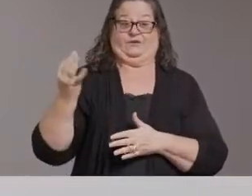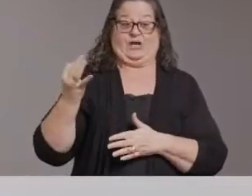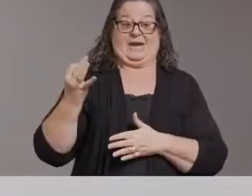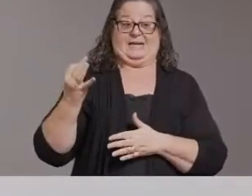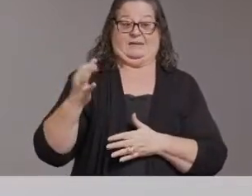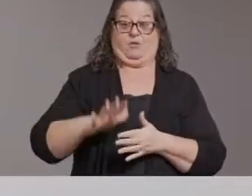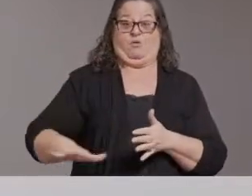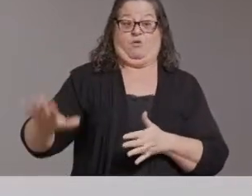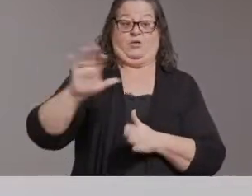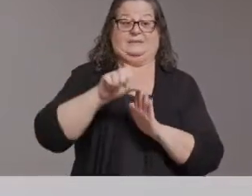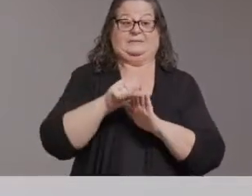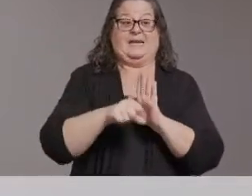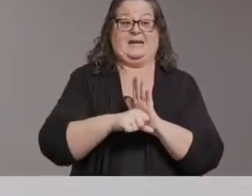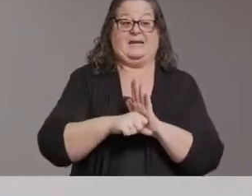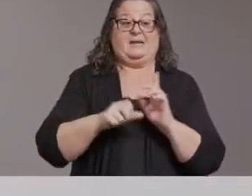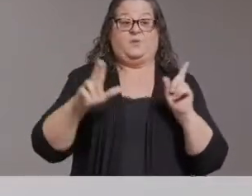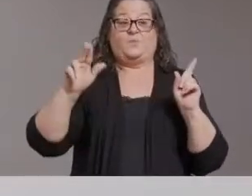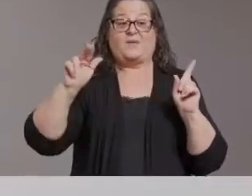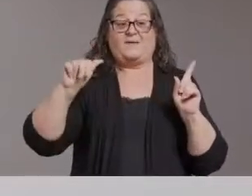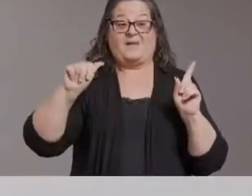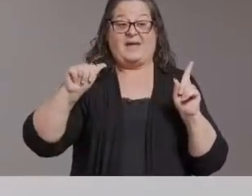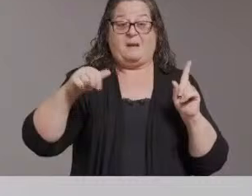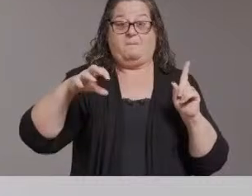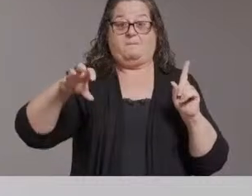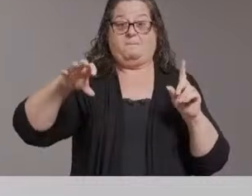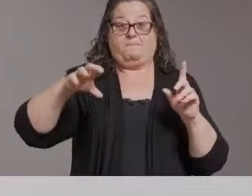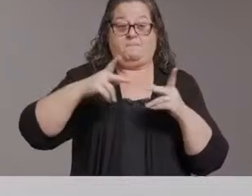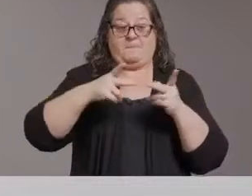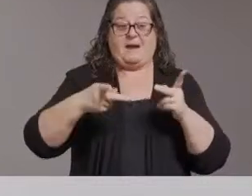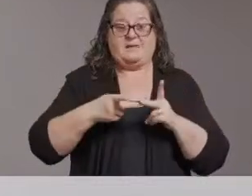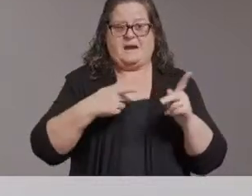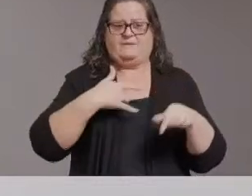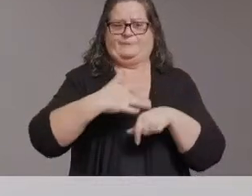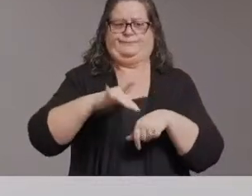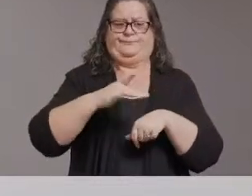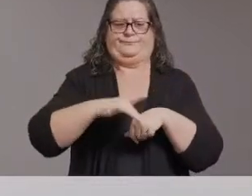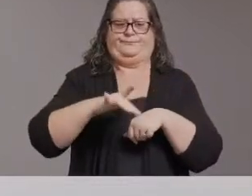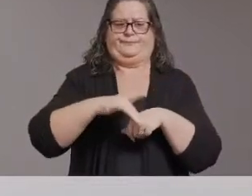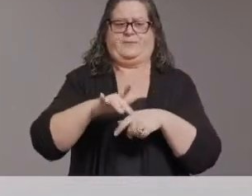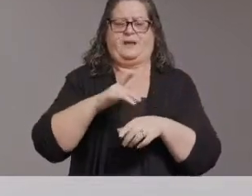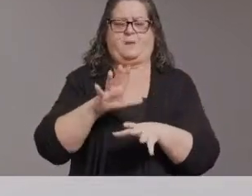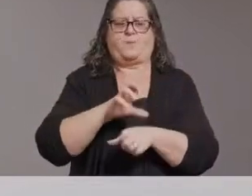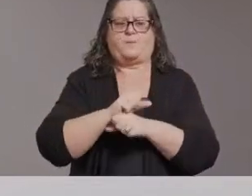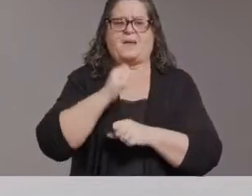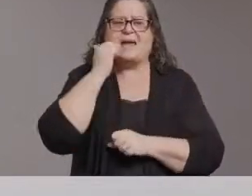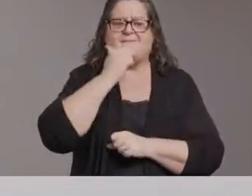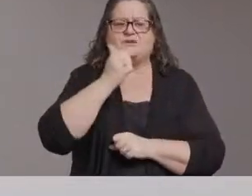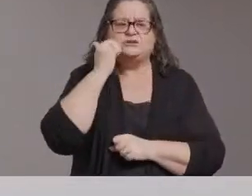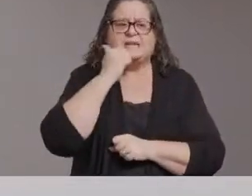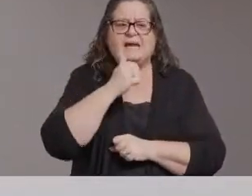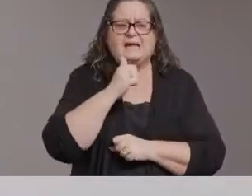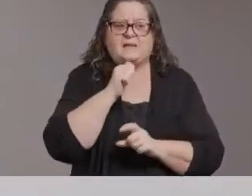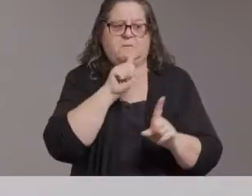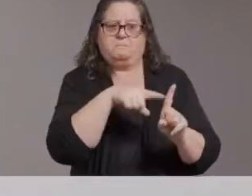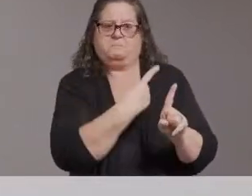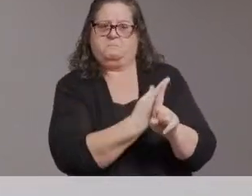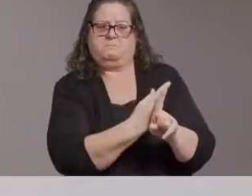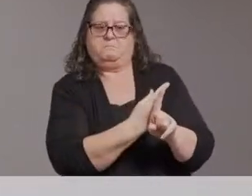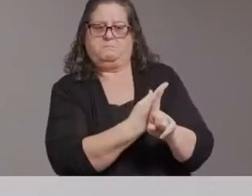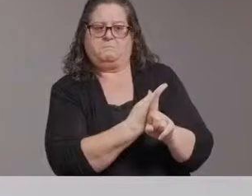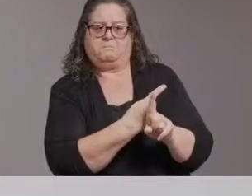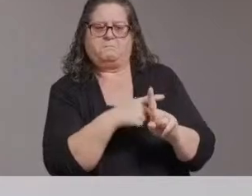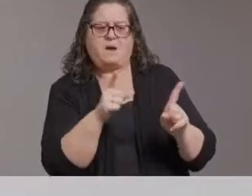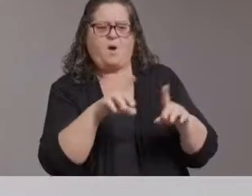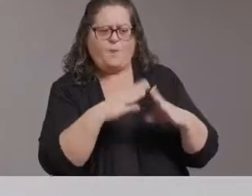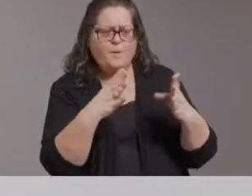University of Arizona pod had available appointments every day, and in addition to those available appointments, they were releasing additional appointments